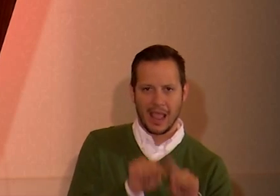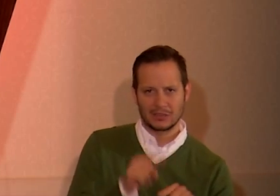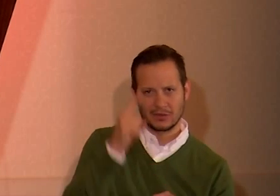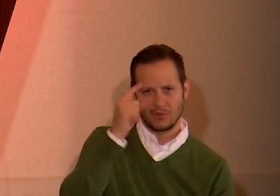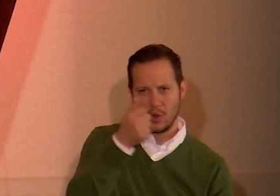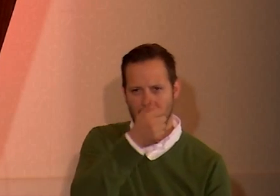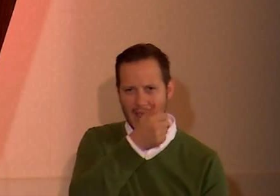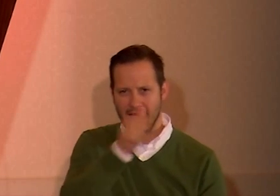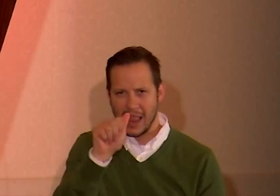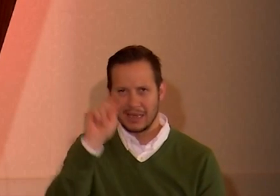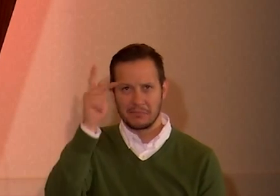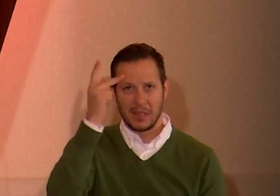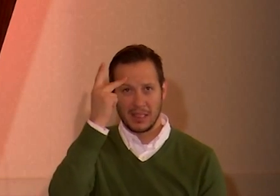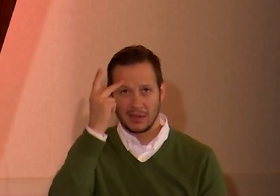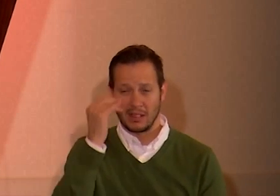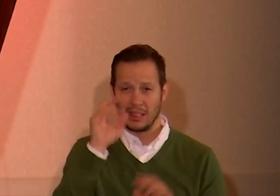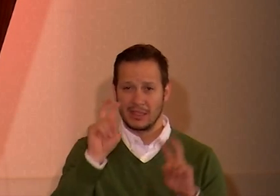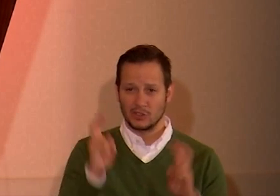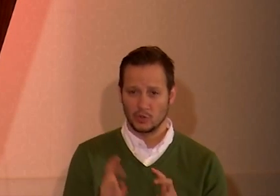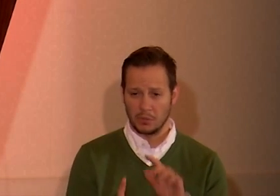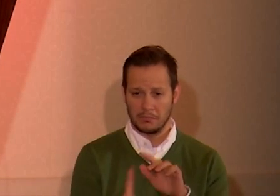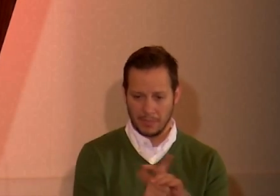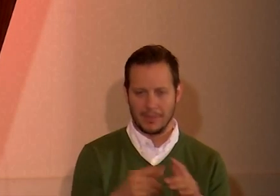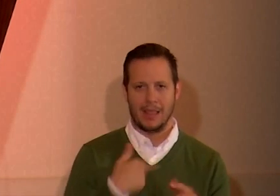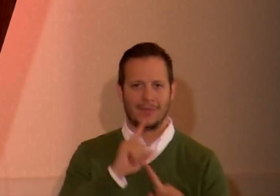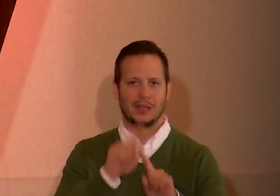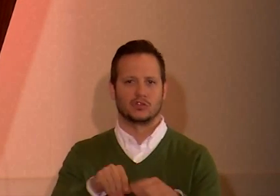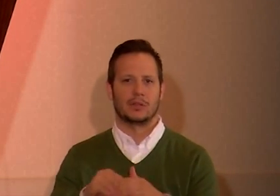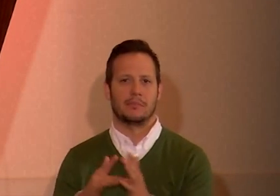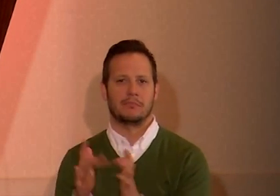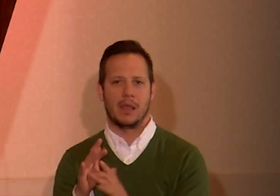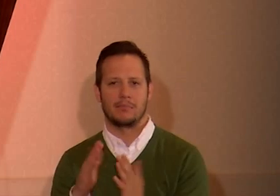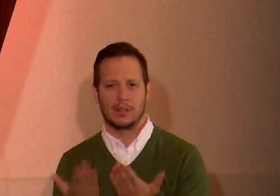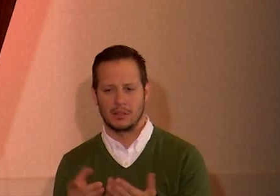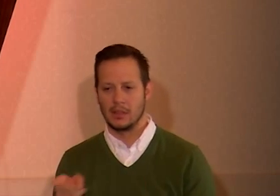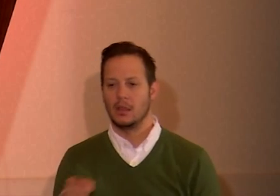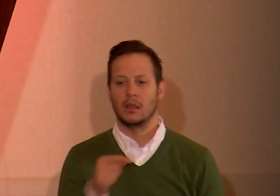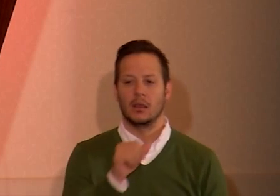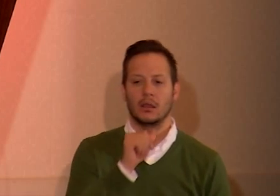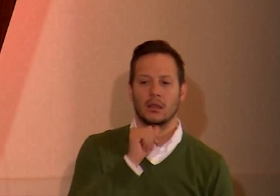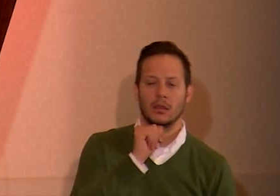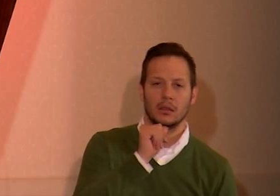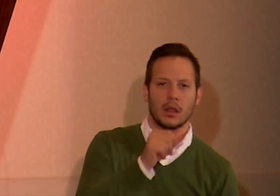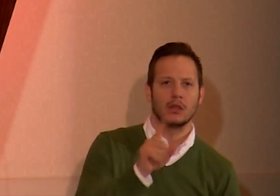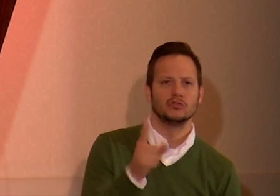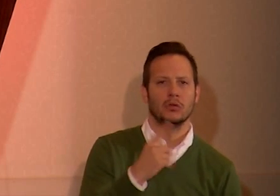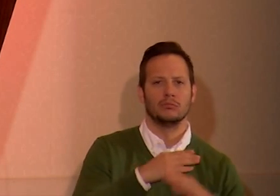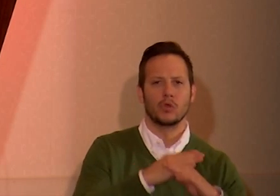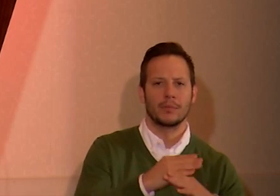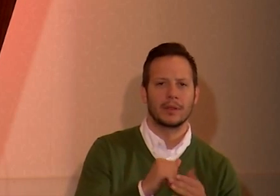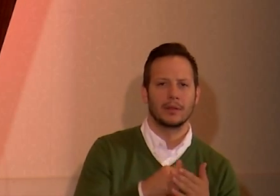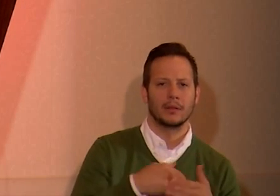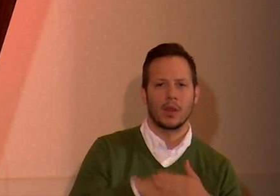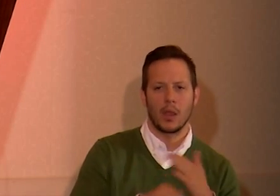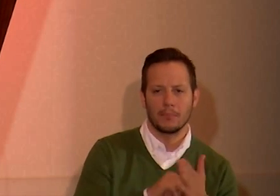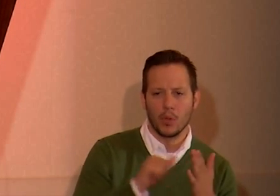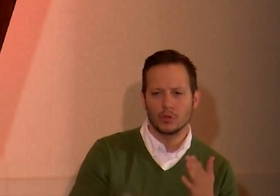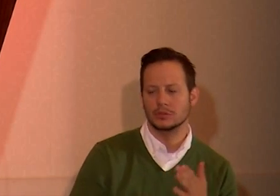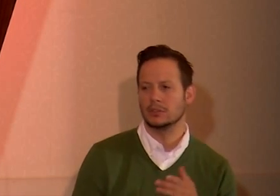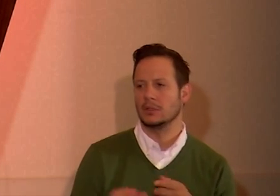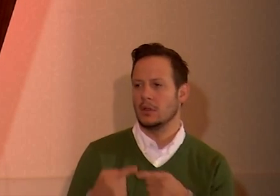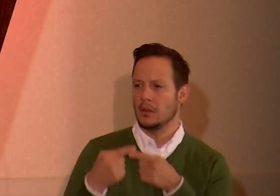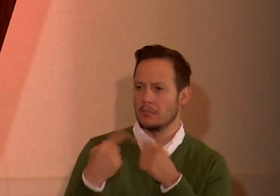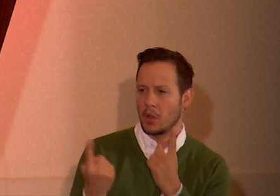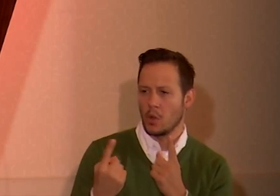conceivable political issue. It doesn't just tell you what U.S. policy should do to prohibit abortion and oppose